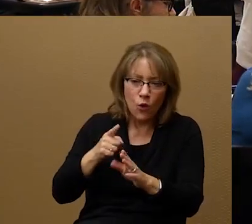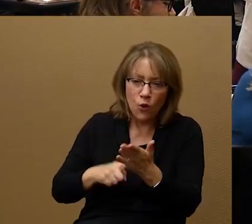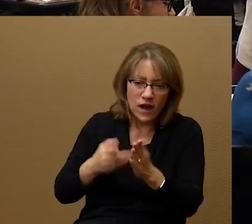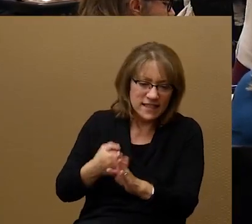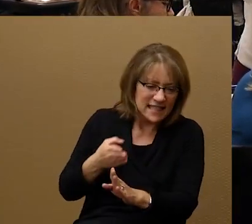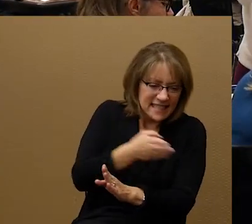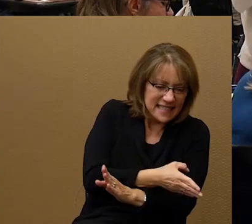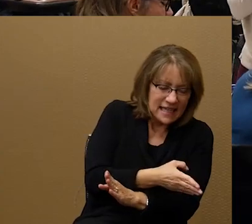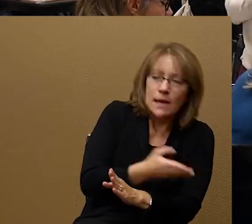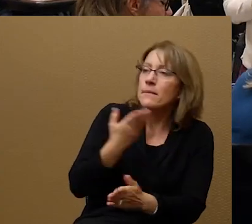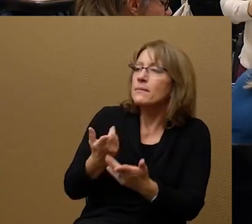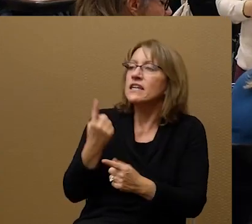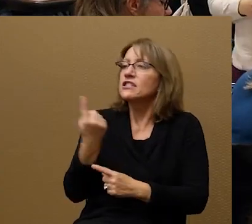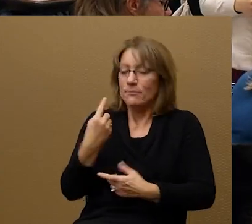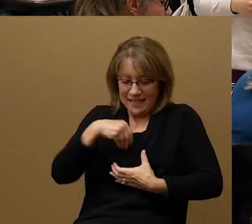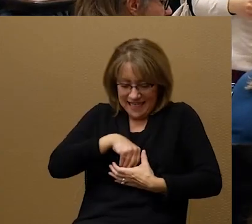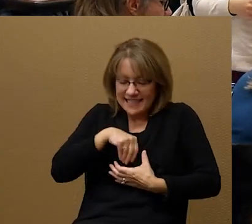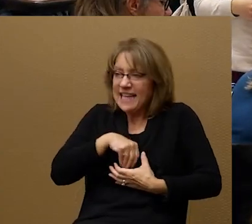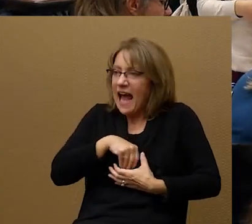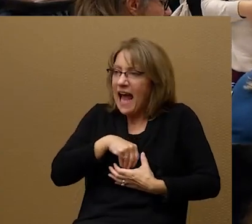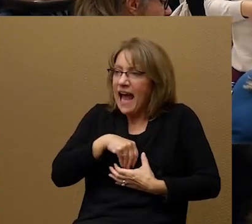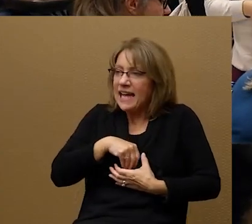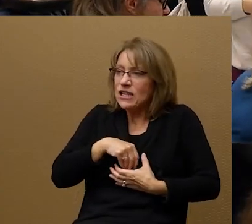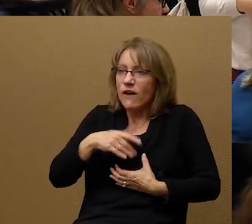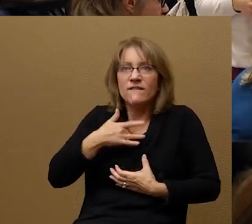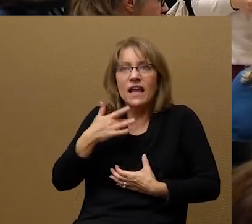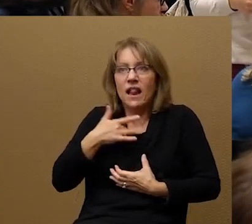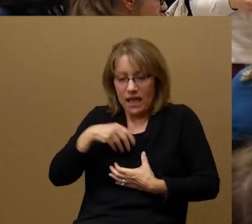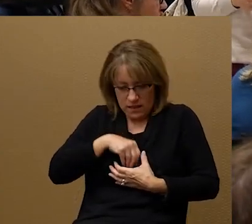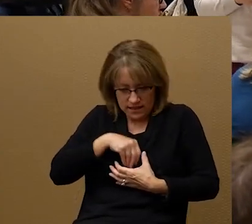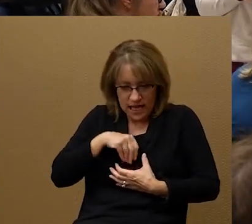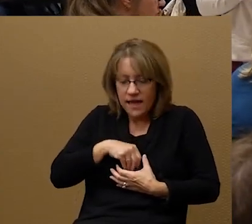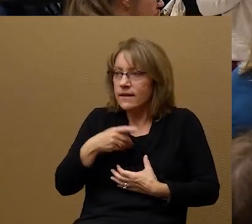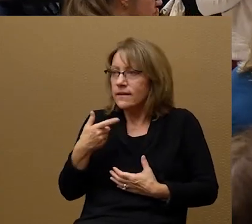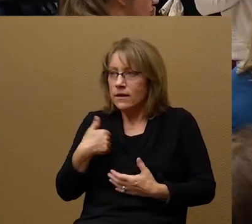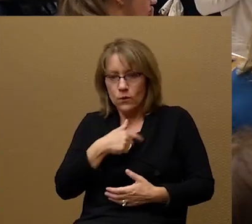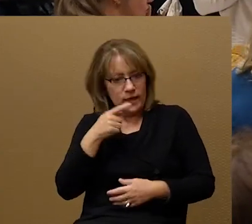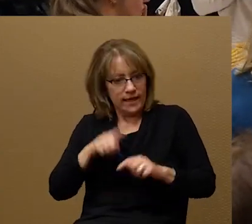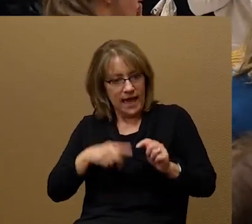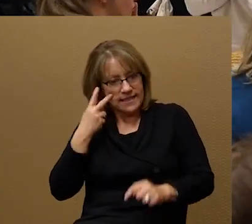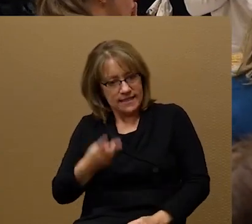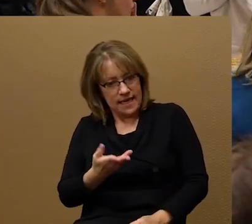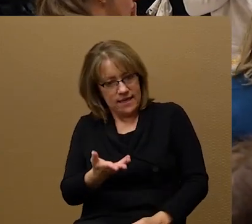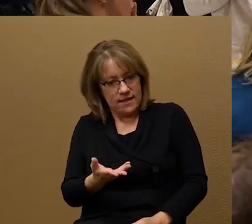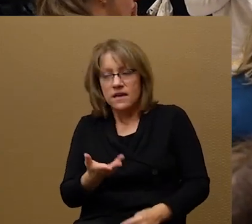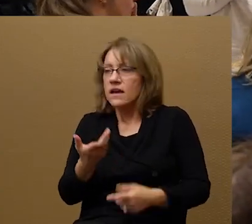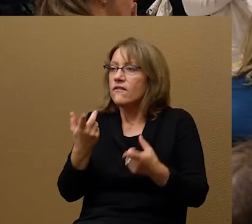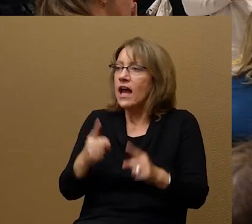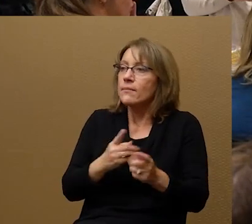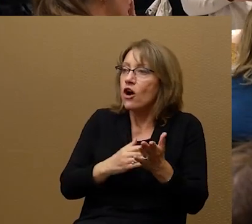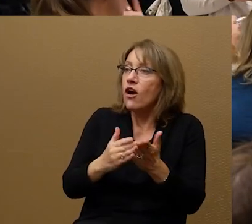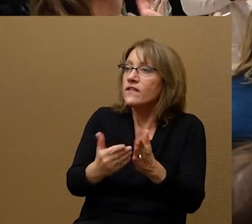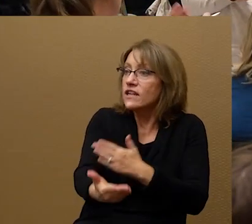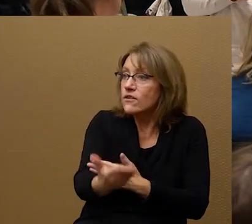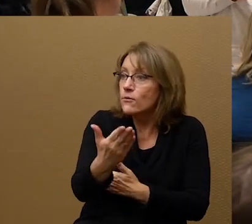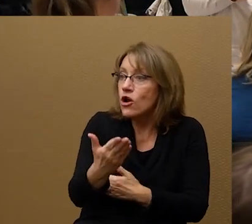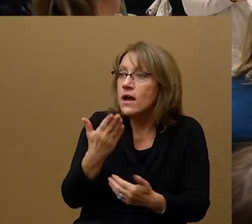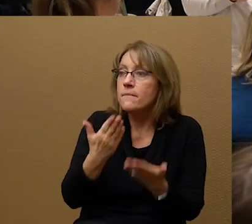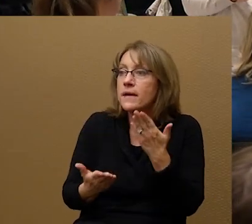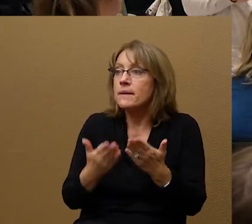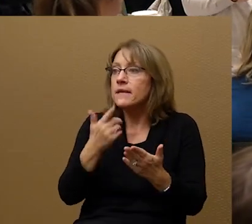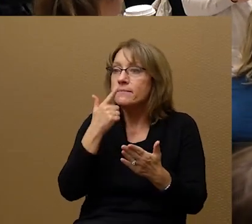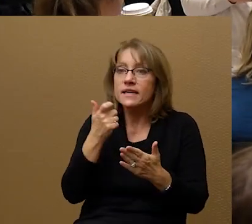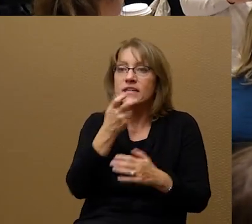internal antecedent, something that she's feeling and experiencing that you can't see. Like if it's happening a lot in the morning, maybe it has to do